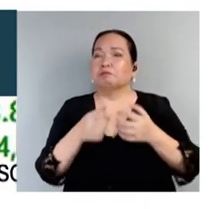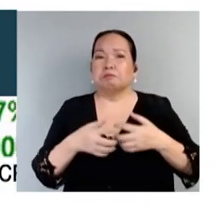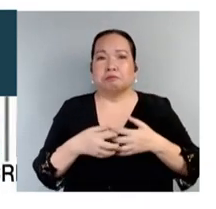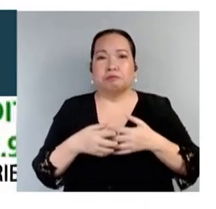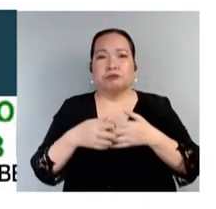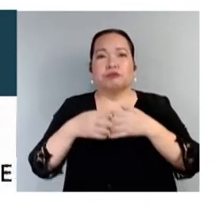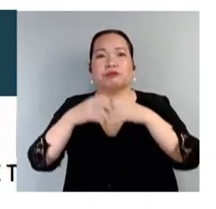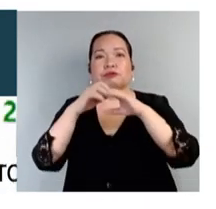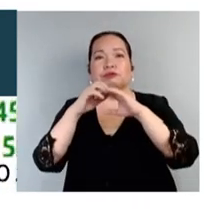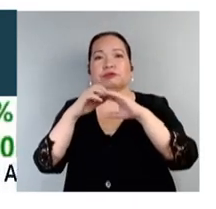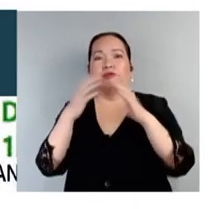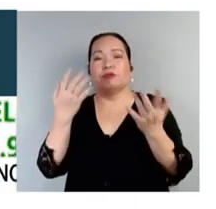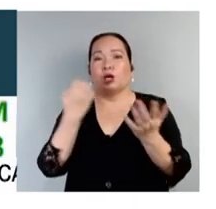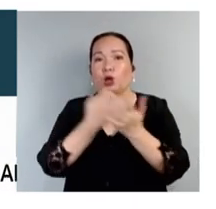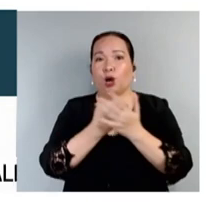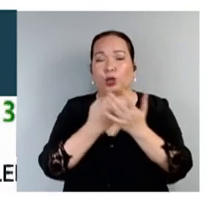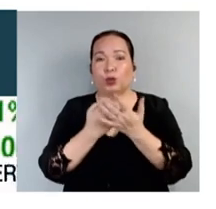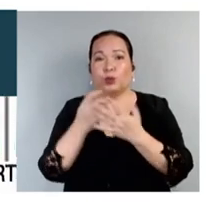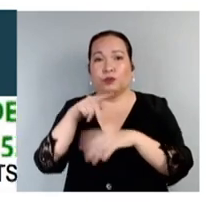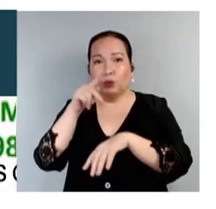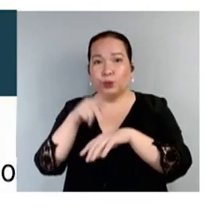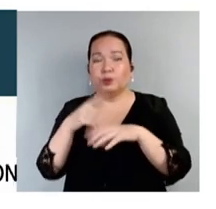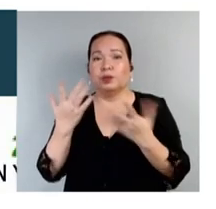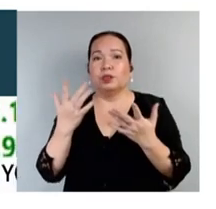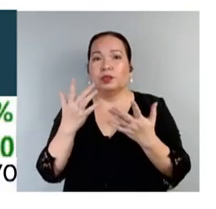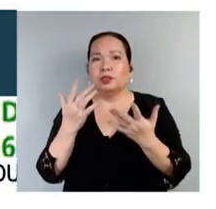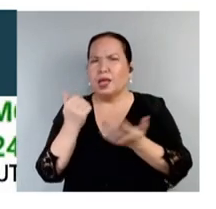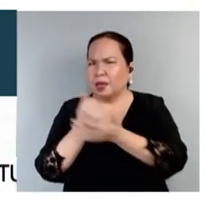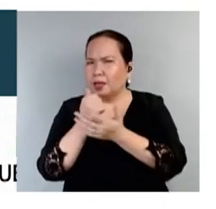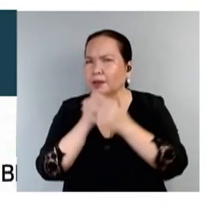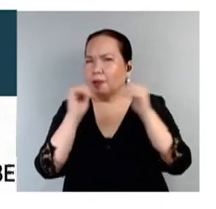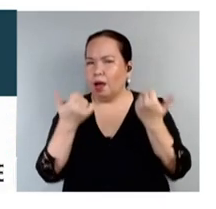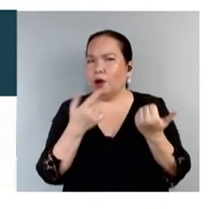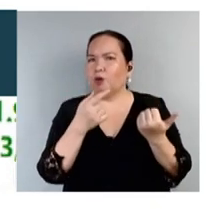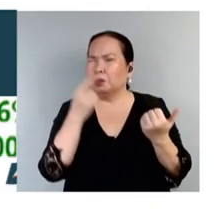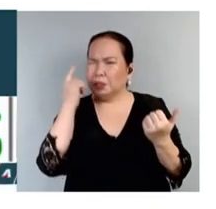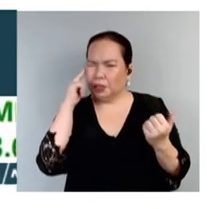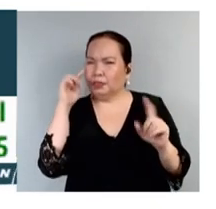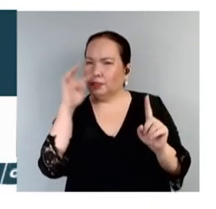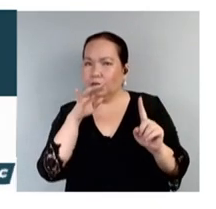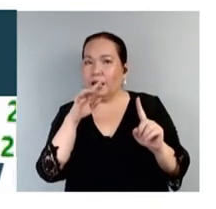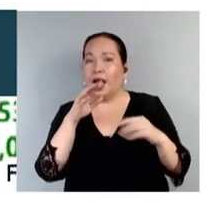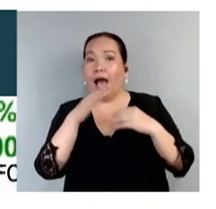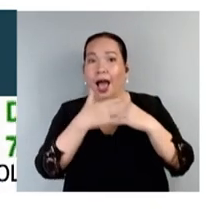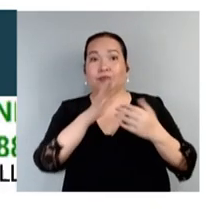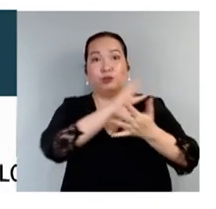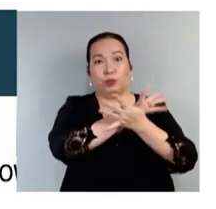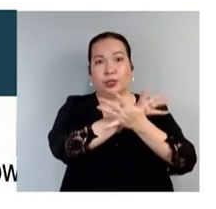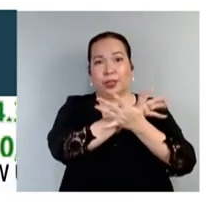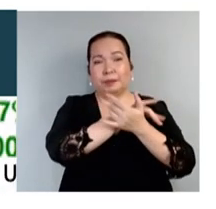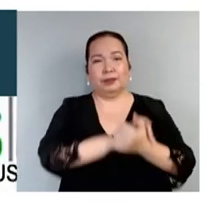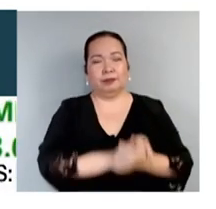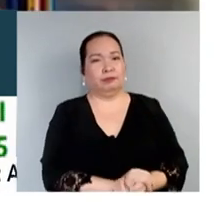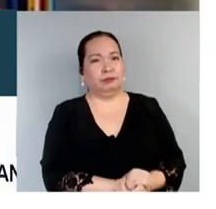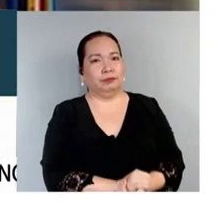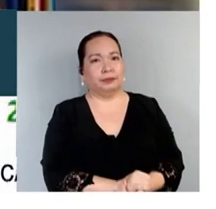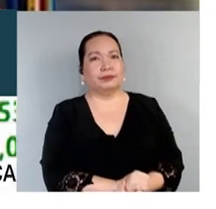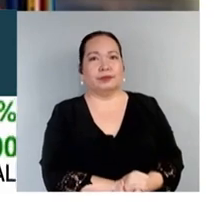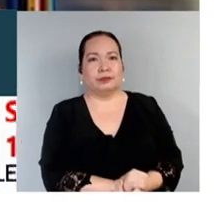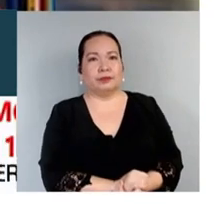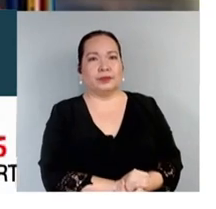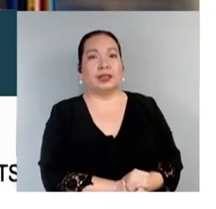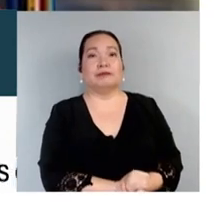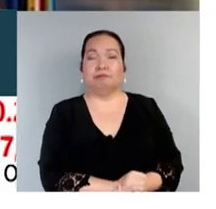of the economy post-pandemic? What's going for them? As you've said, they have so